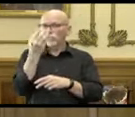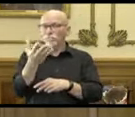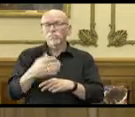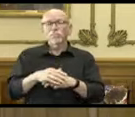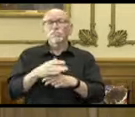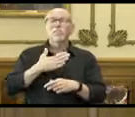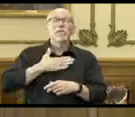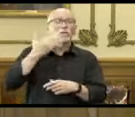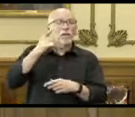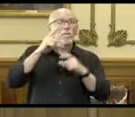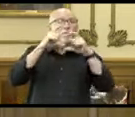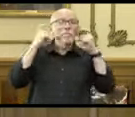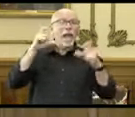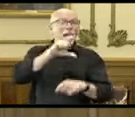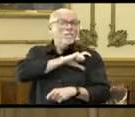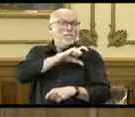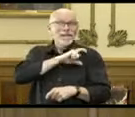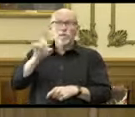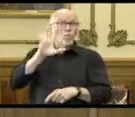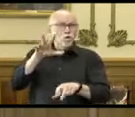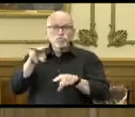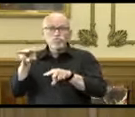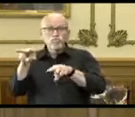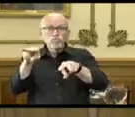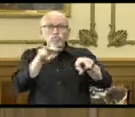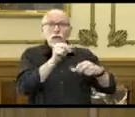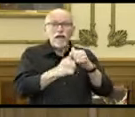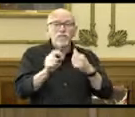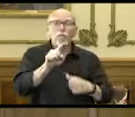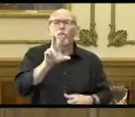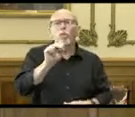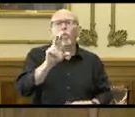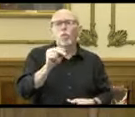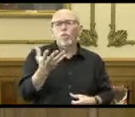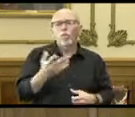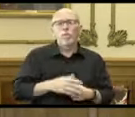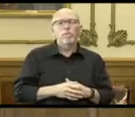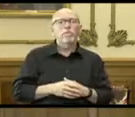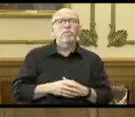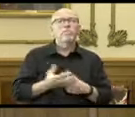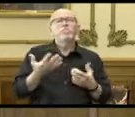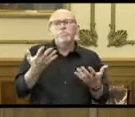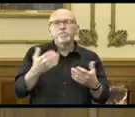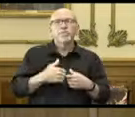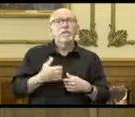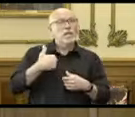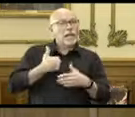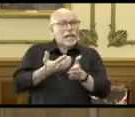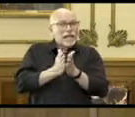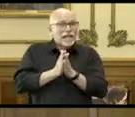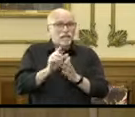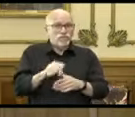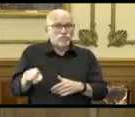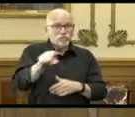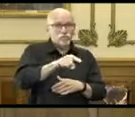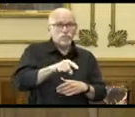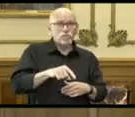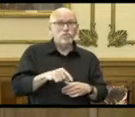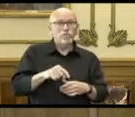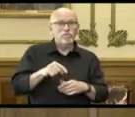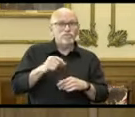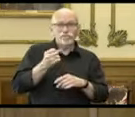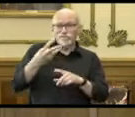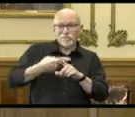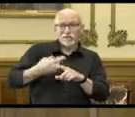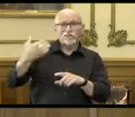masked police will not be patrolling Hoosier streets. When I asked you months ago